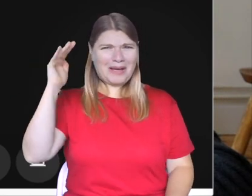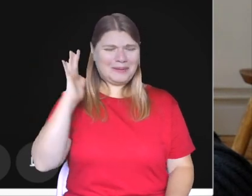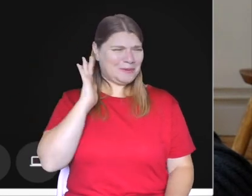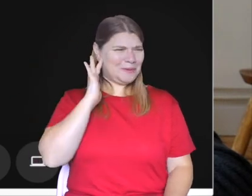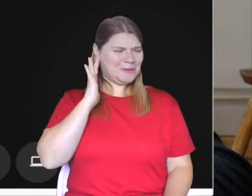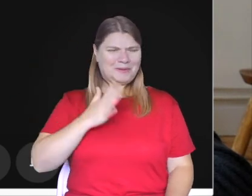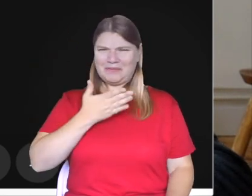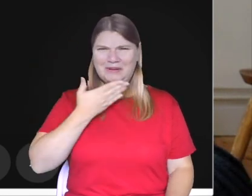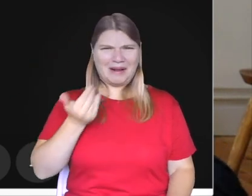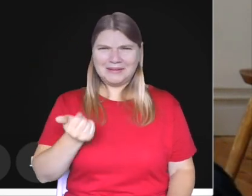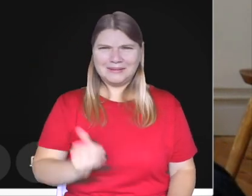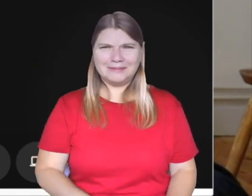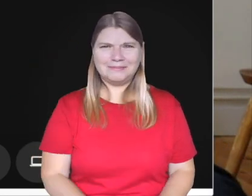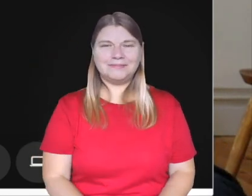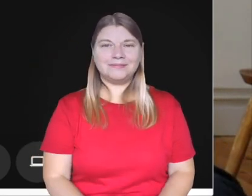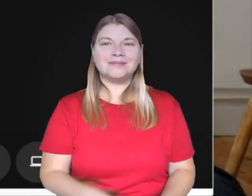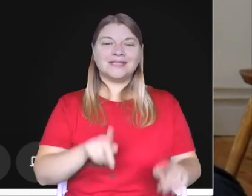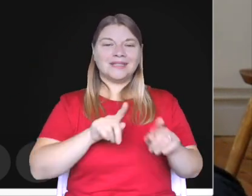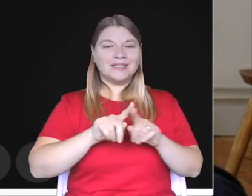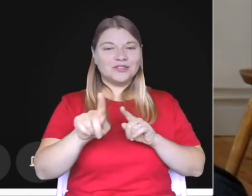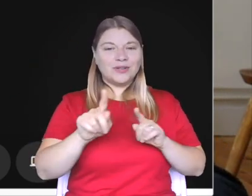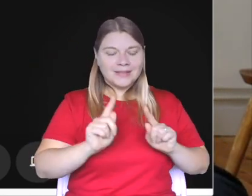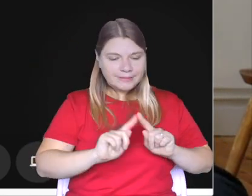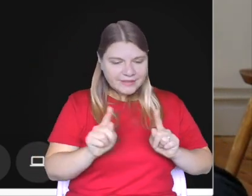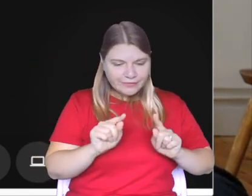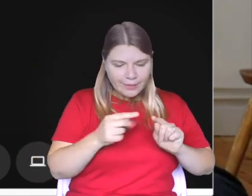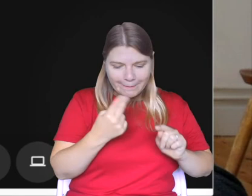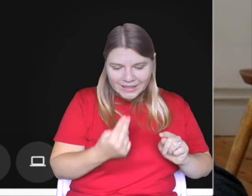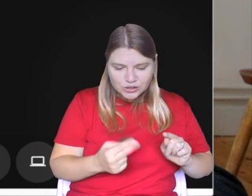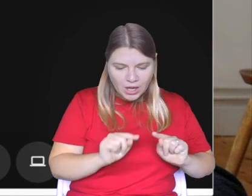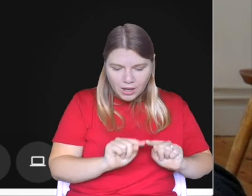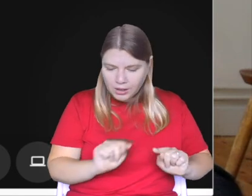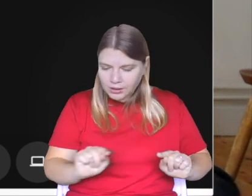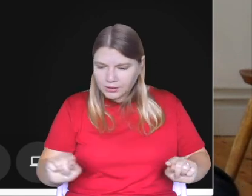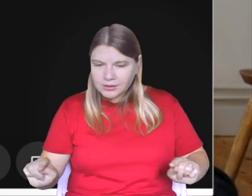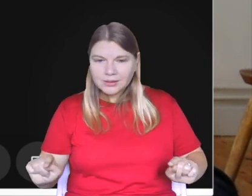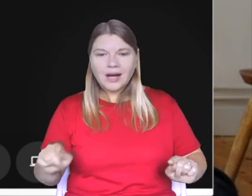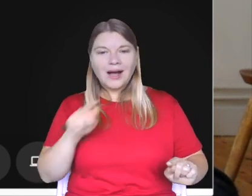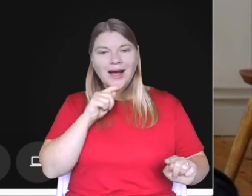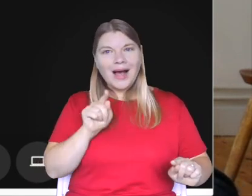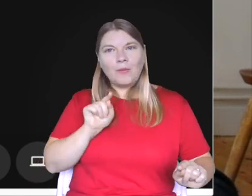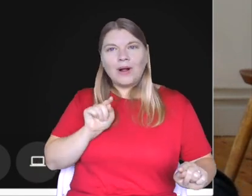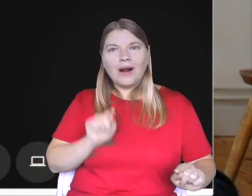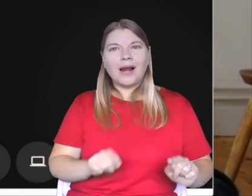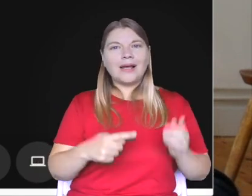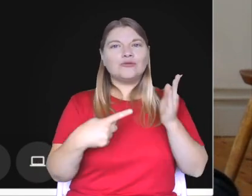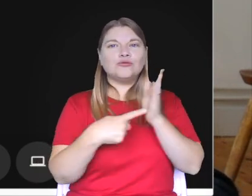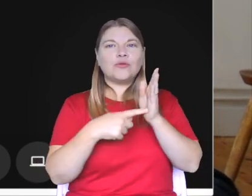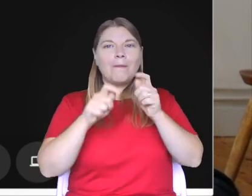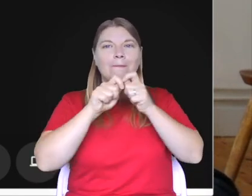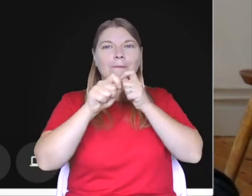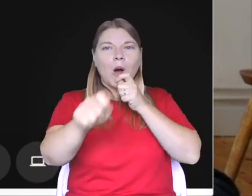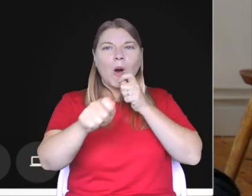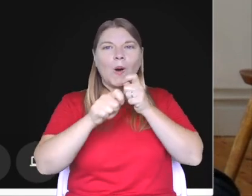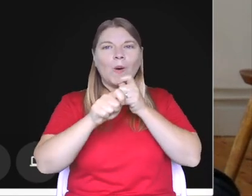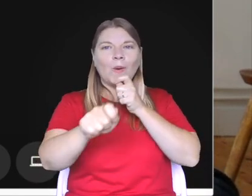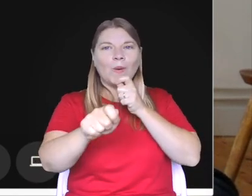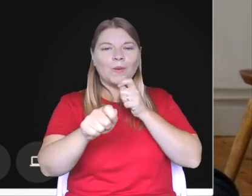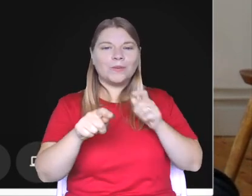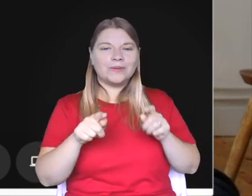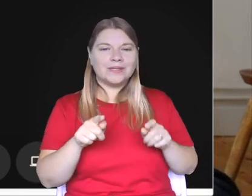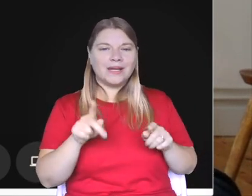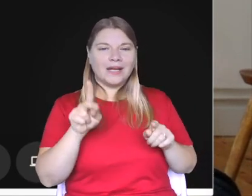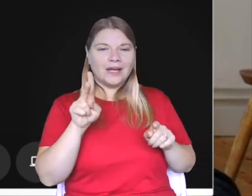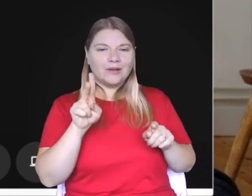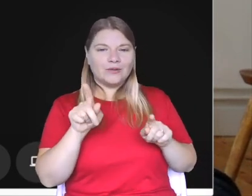Let's try some of the other ones as well. I'm going to pick the picture of a trombone, which is the